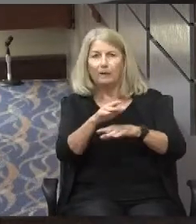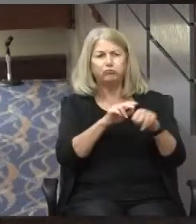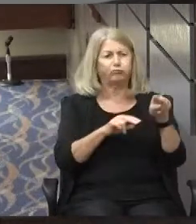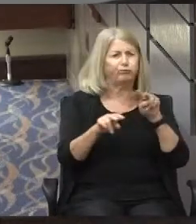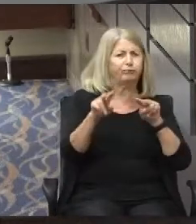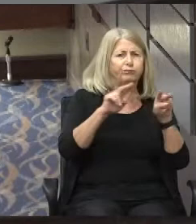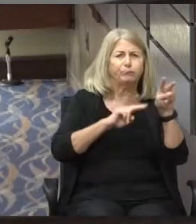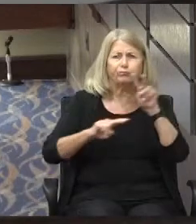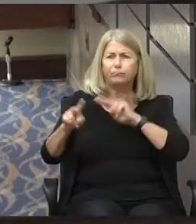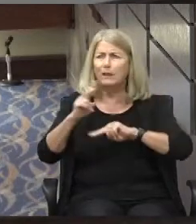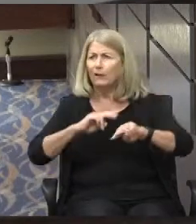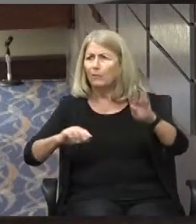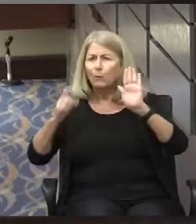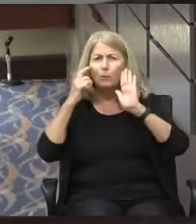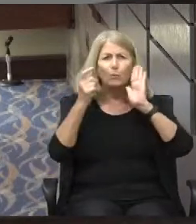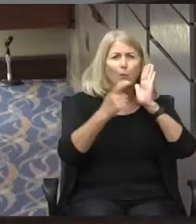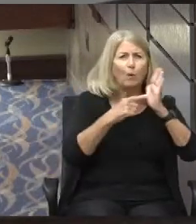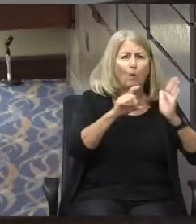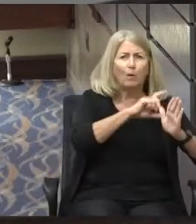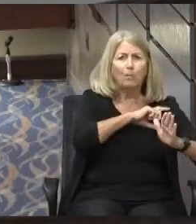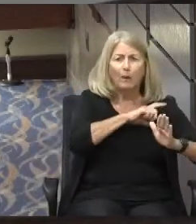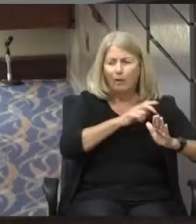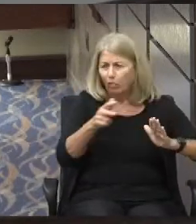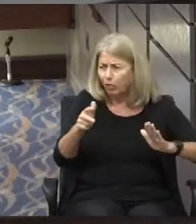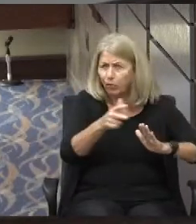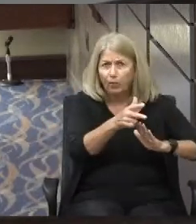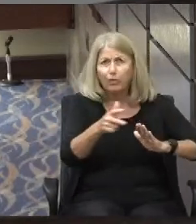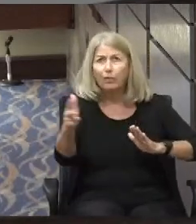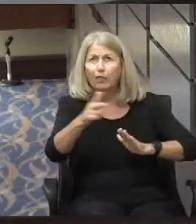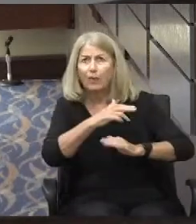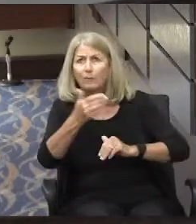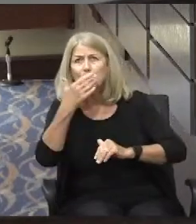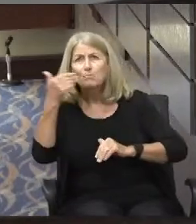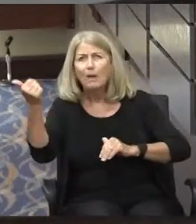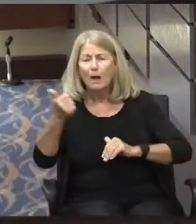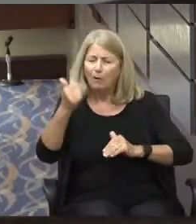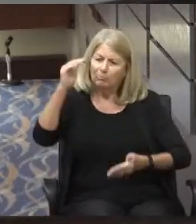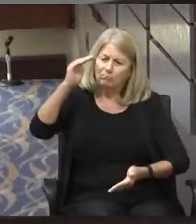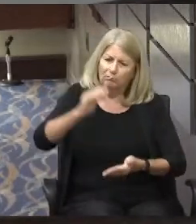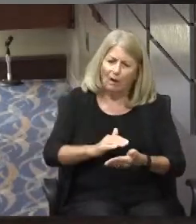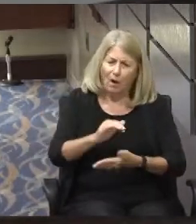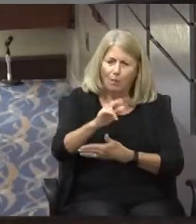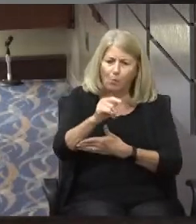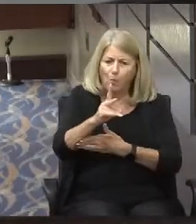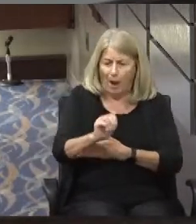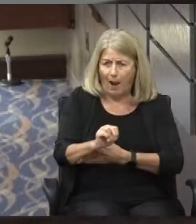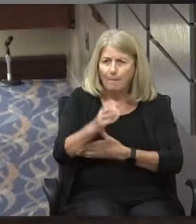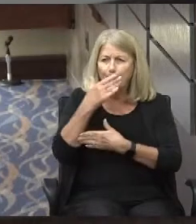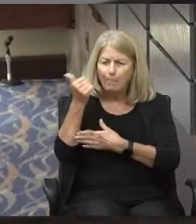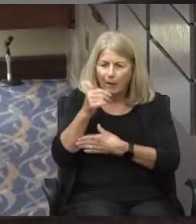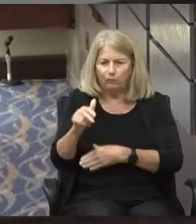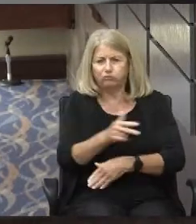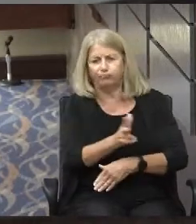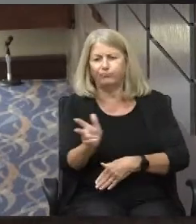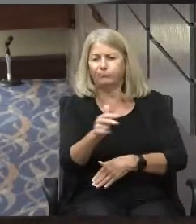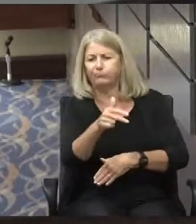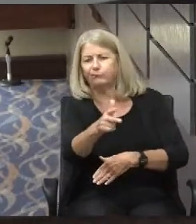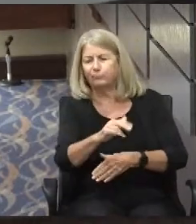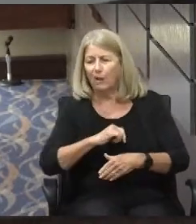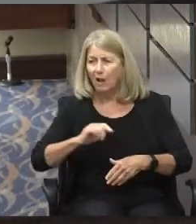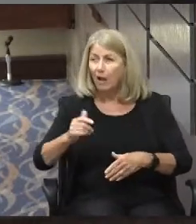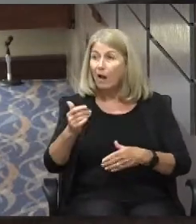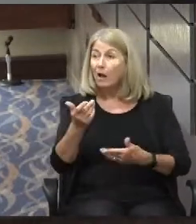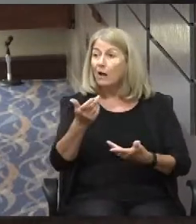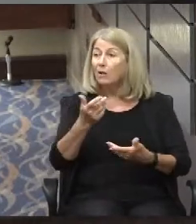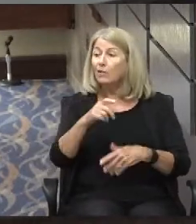a deterrent to crime. And we'll have better engagement of relational policing too. So I think the 12 new officers